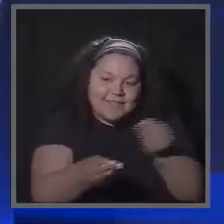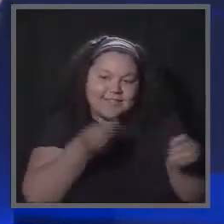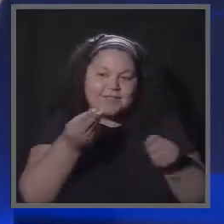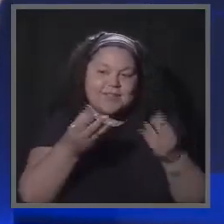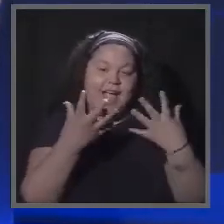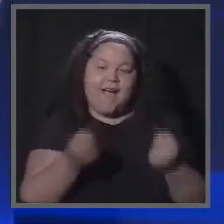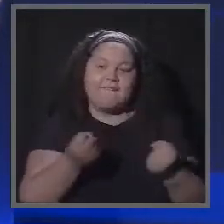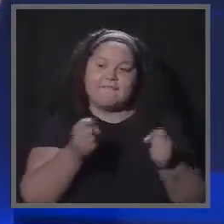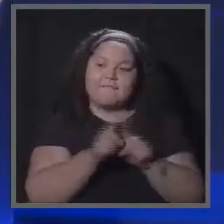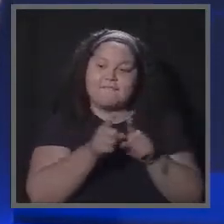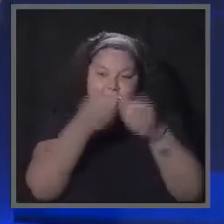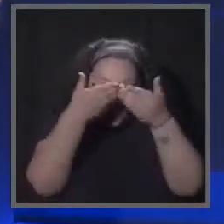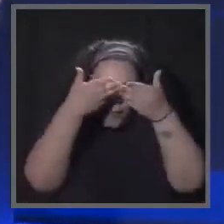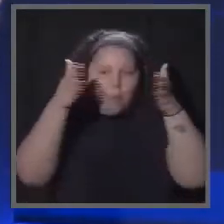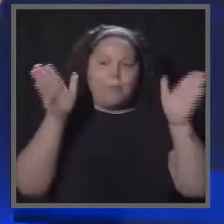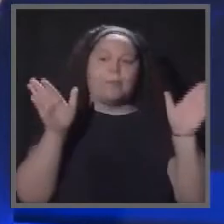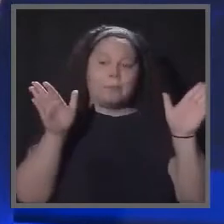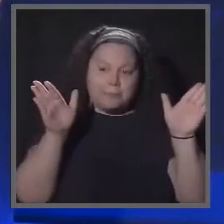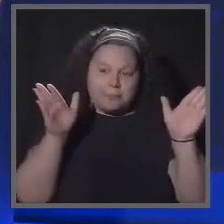view,